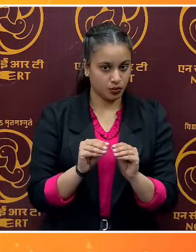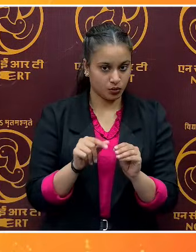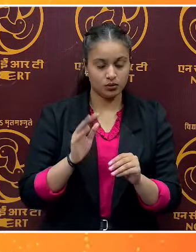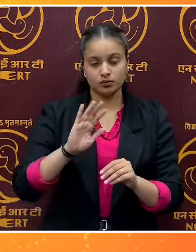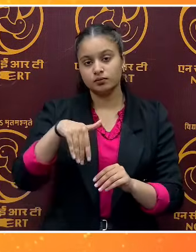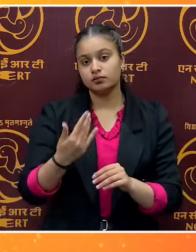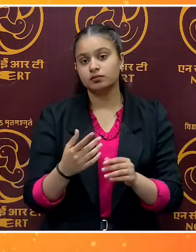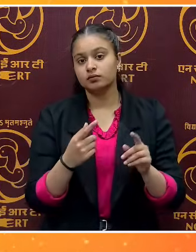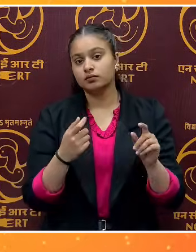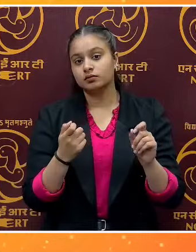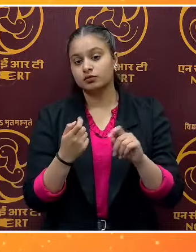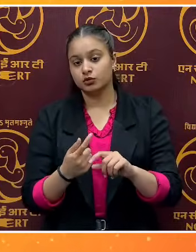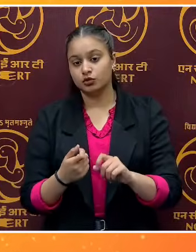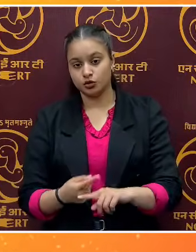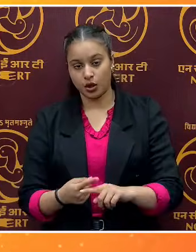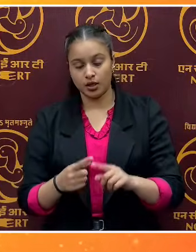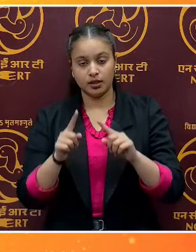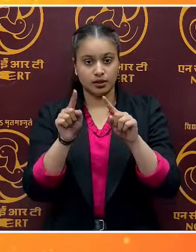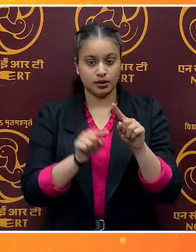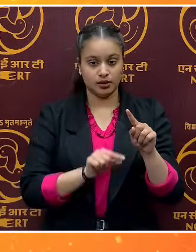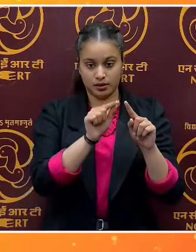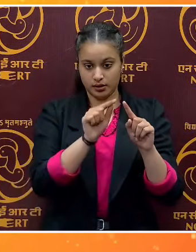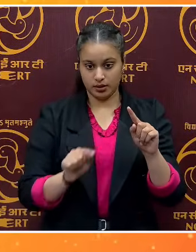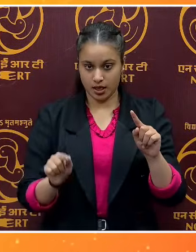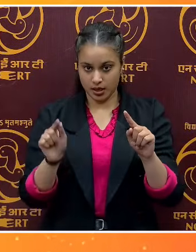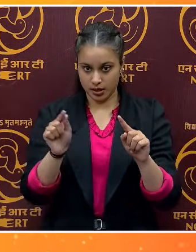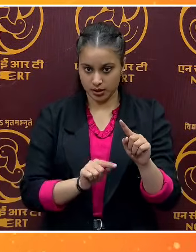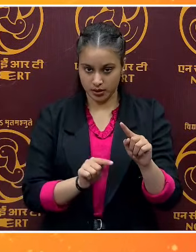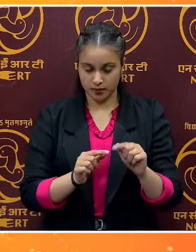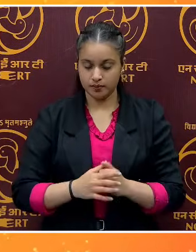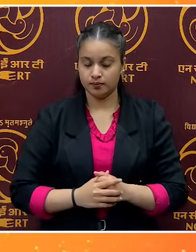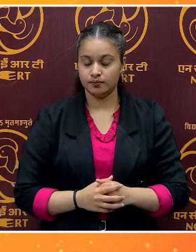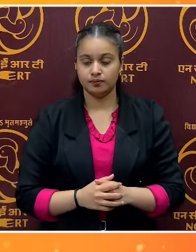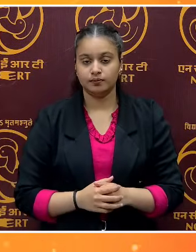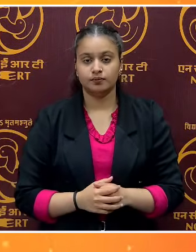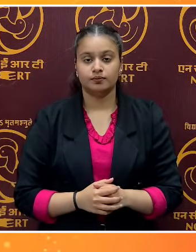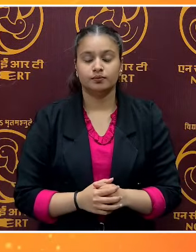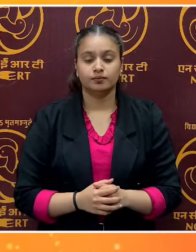be joining the diagonals, children. See, I can join